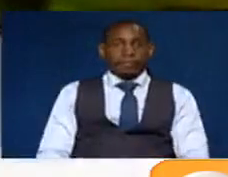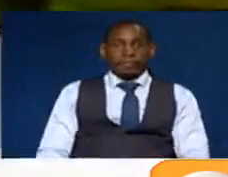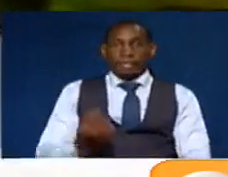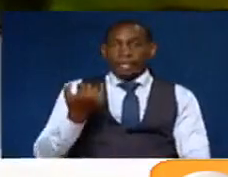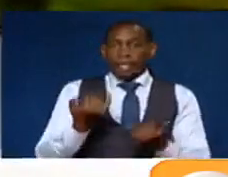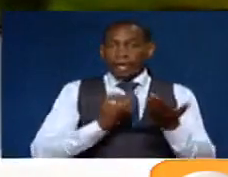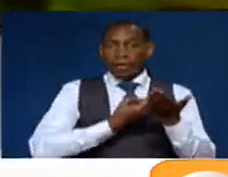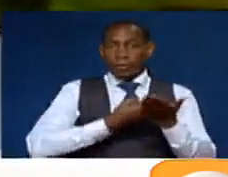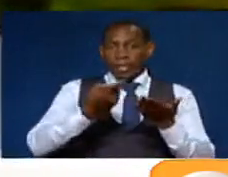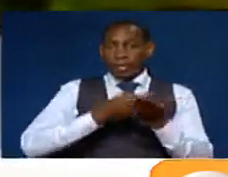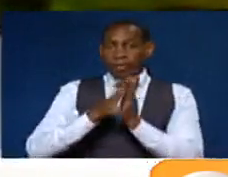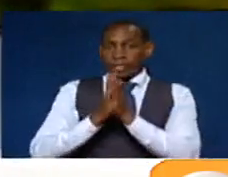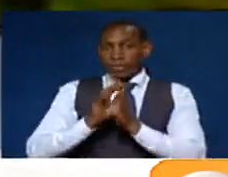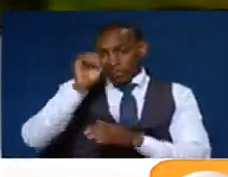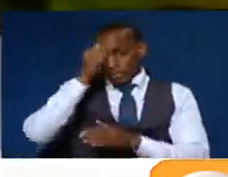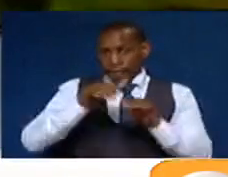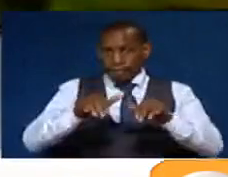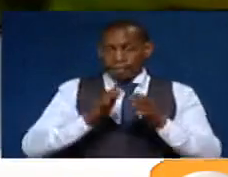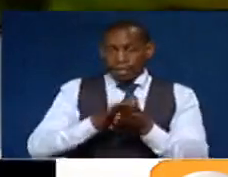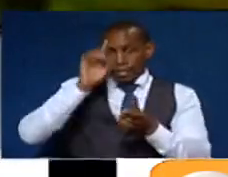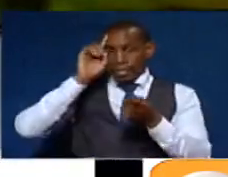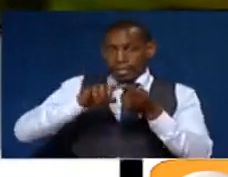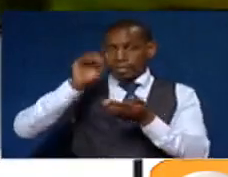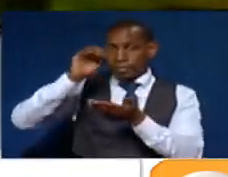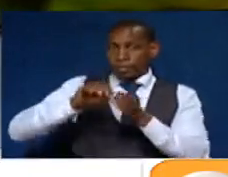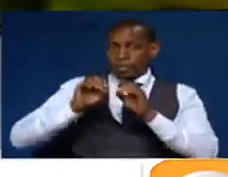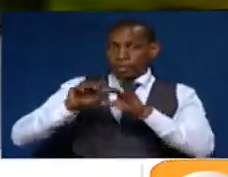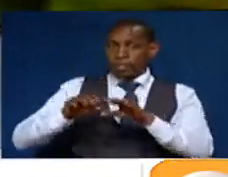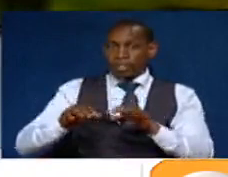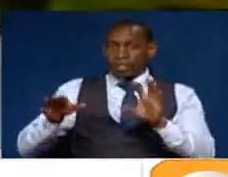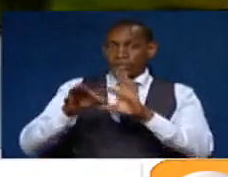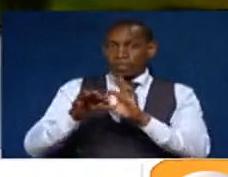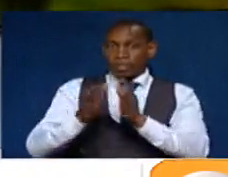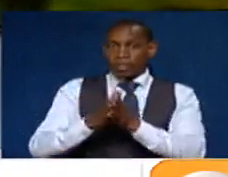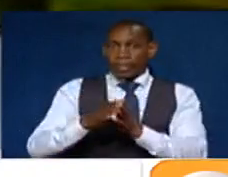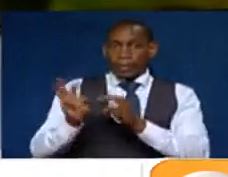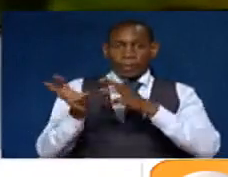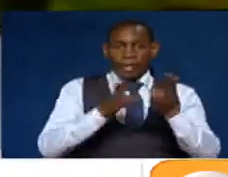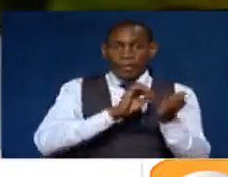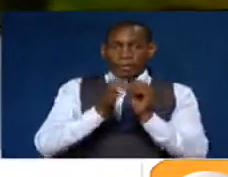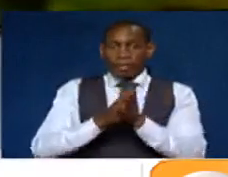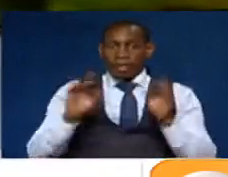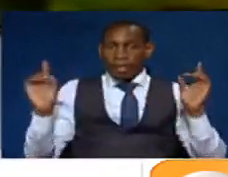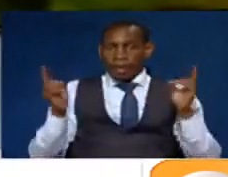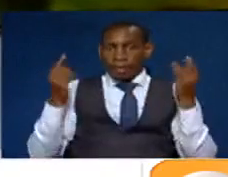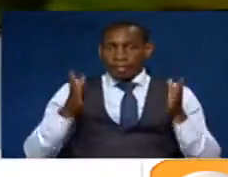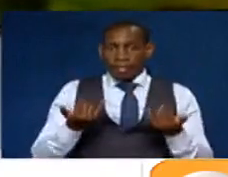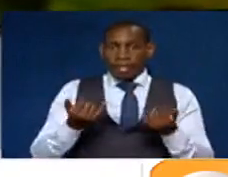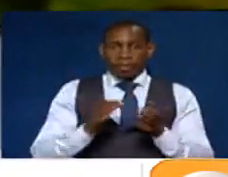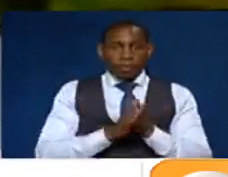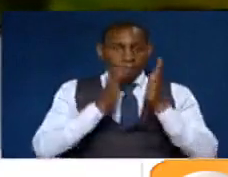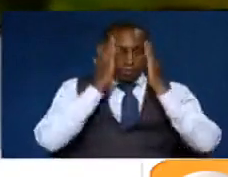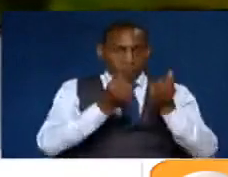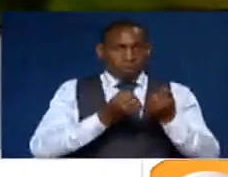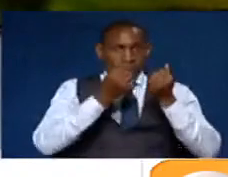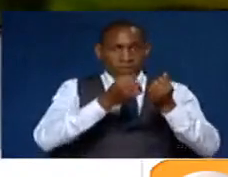Right on to our weekly feature, Smart Farm. In a bid to reduce losses brought about by climate change, pastoralists are now turning to